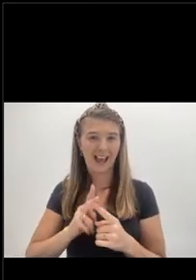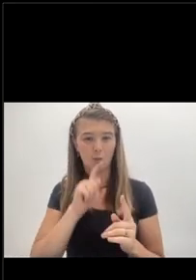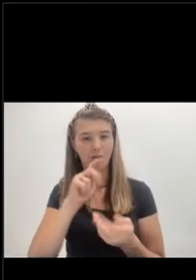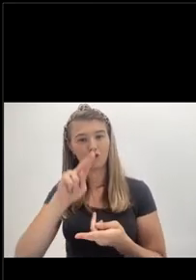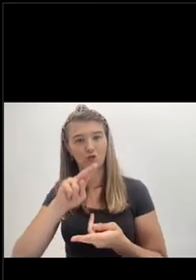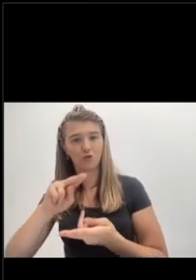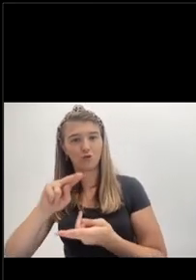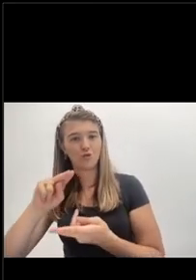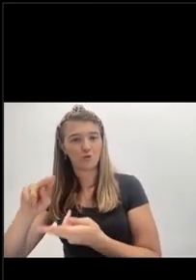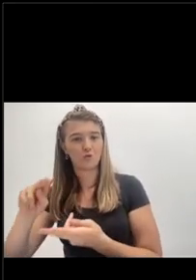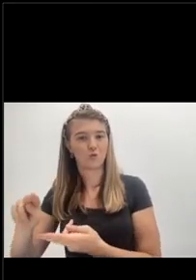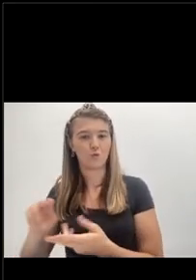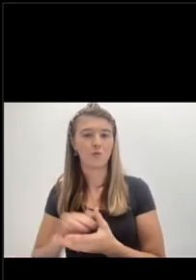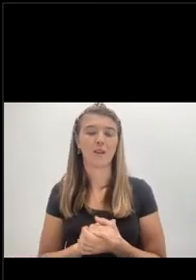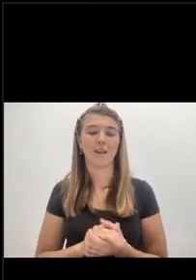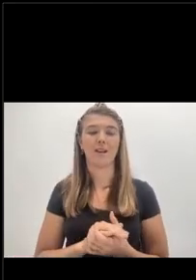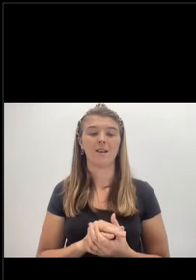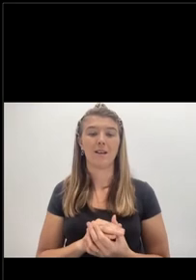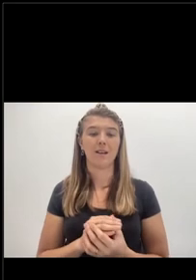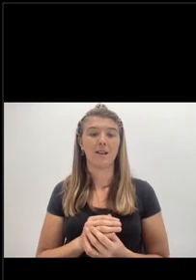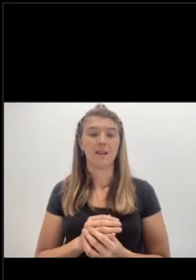so favorable for